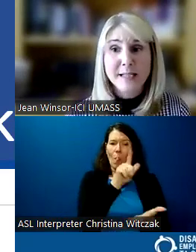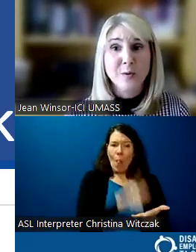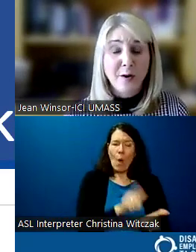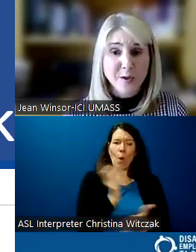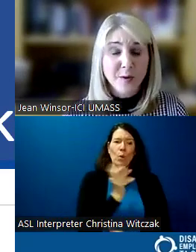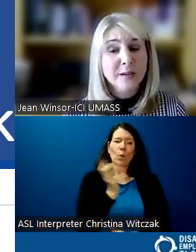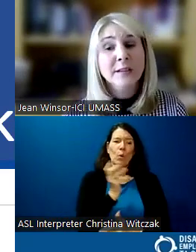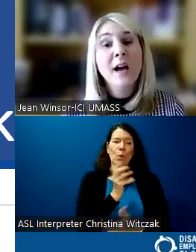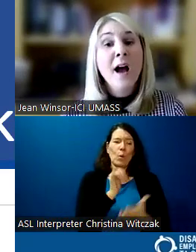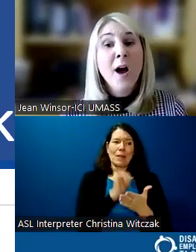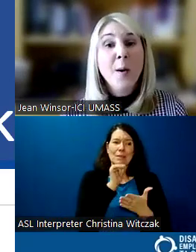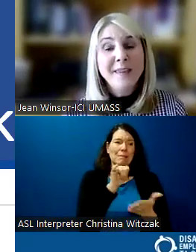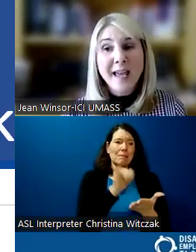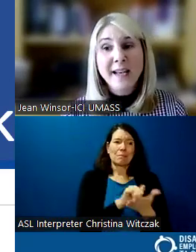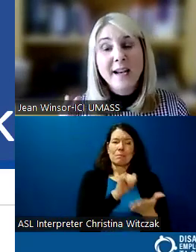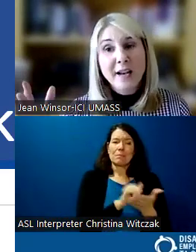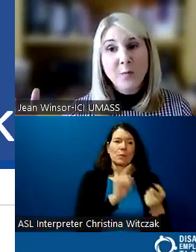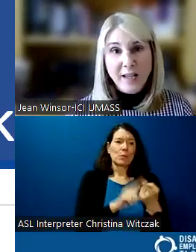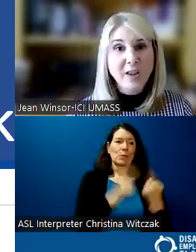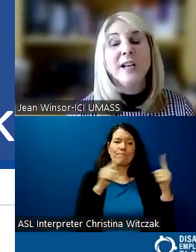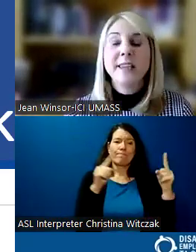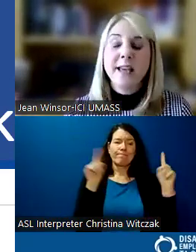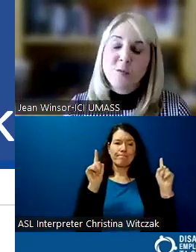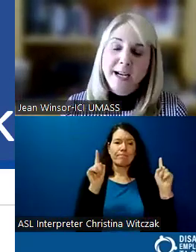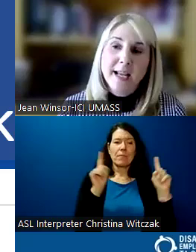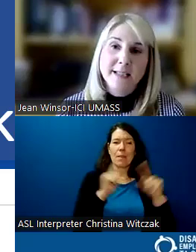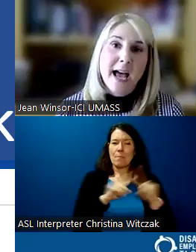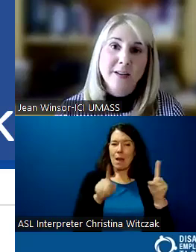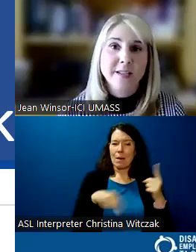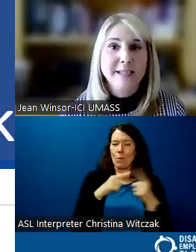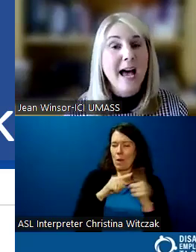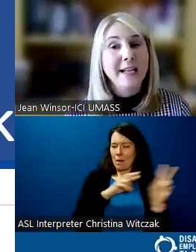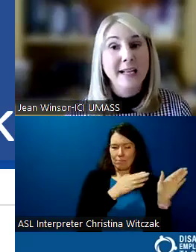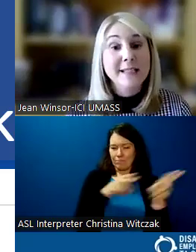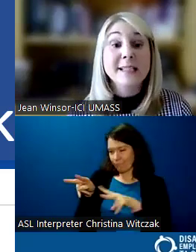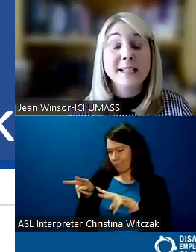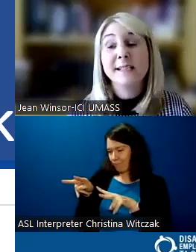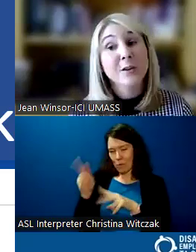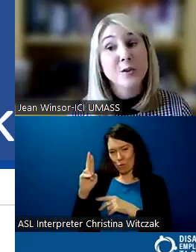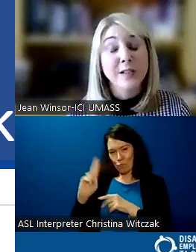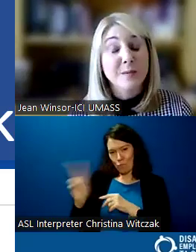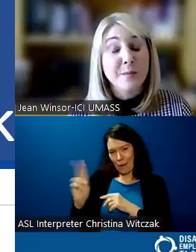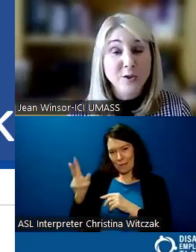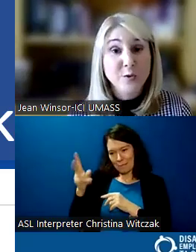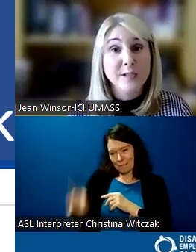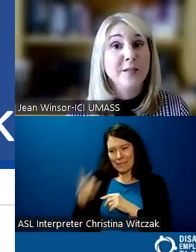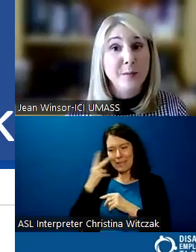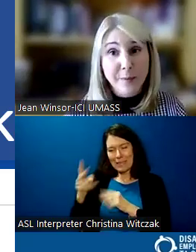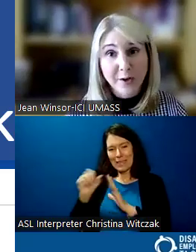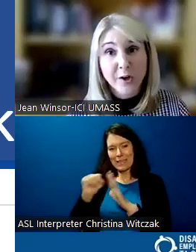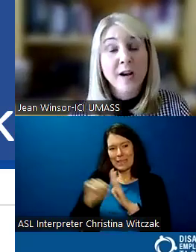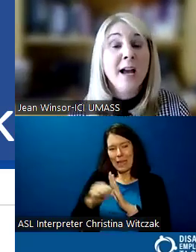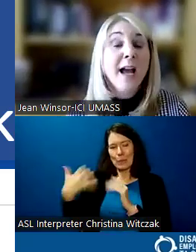seems insurmountable. But then when I look at the right-hand side of the slide and I see states that are doing